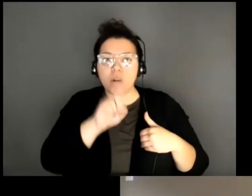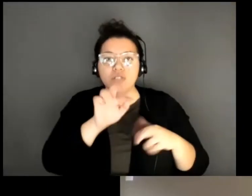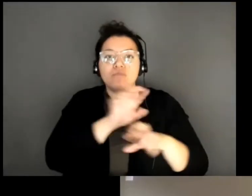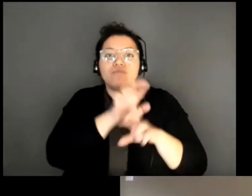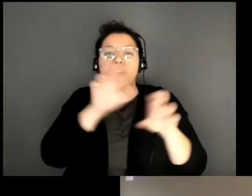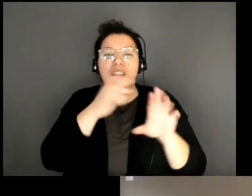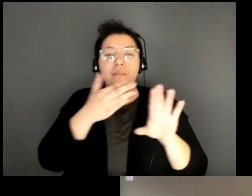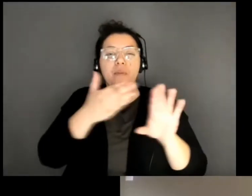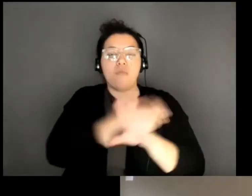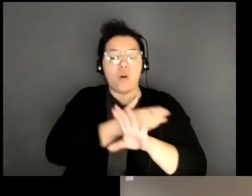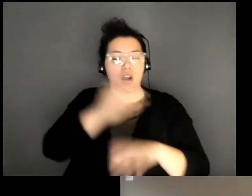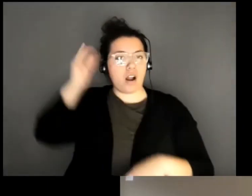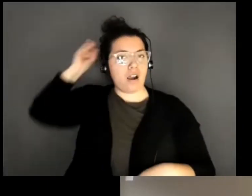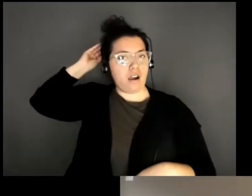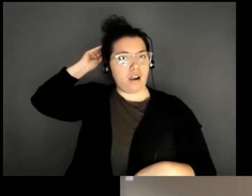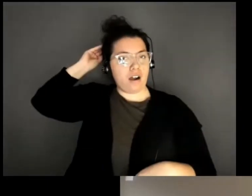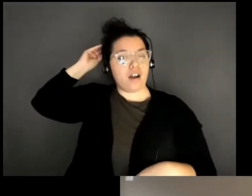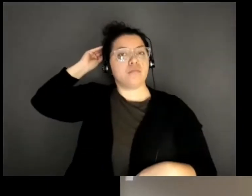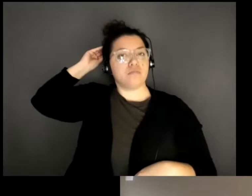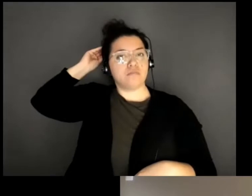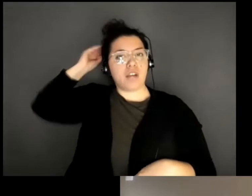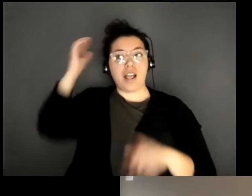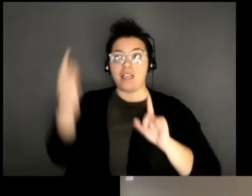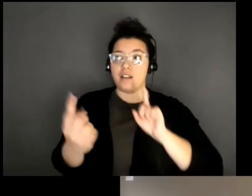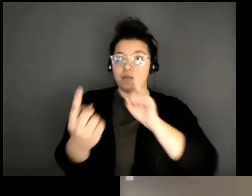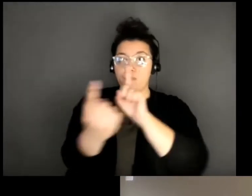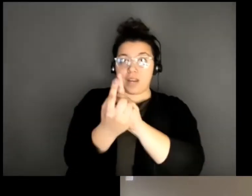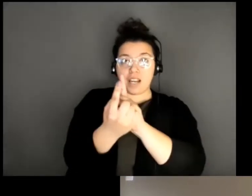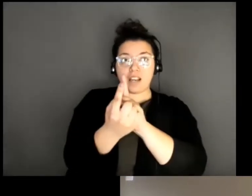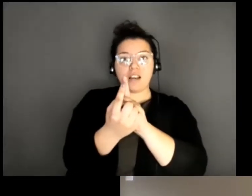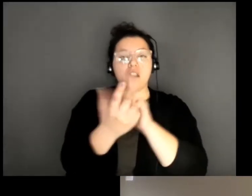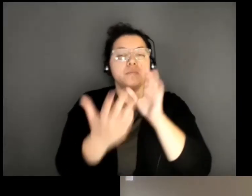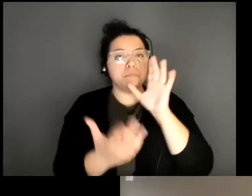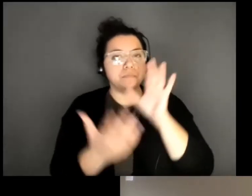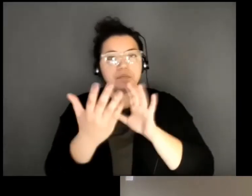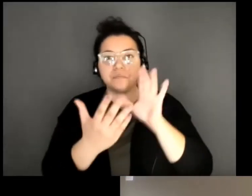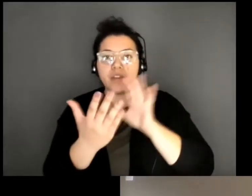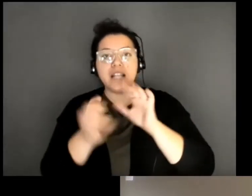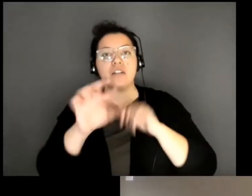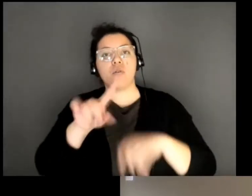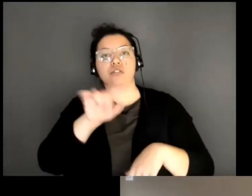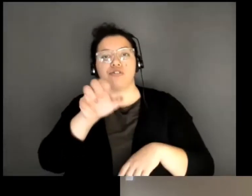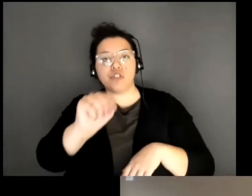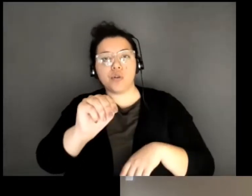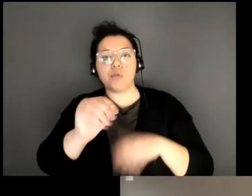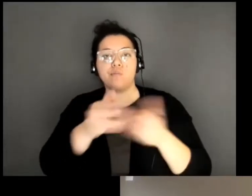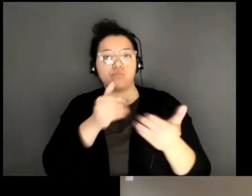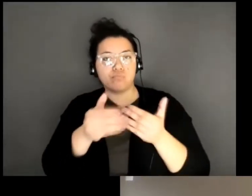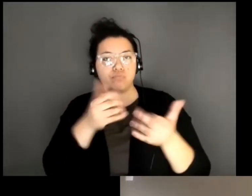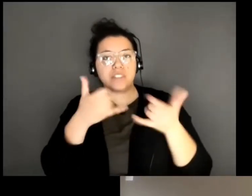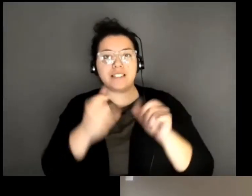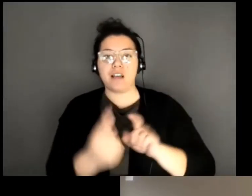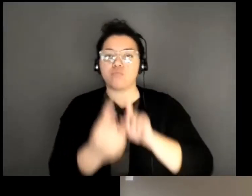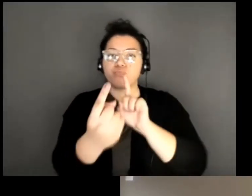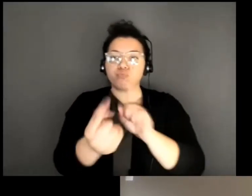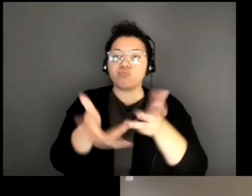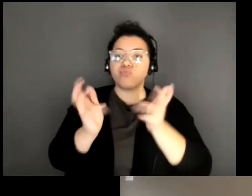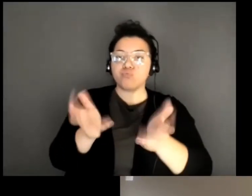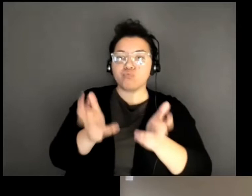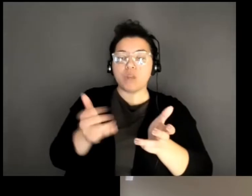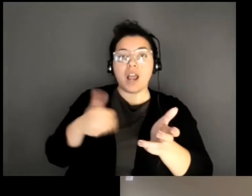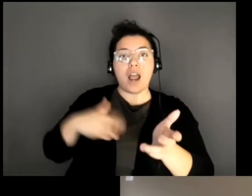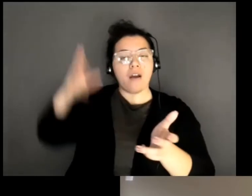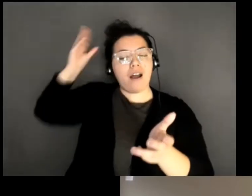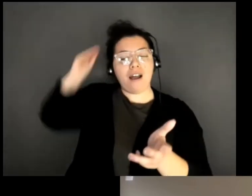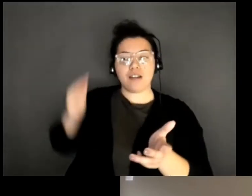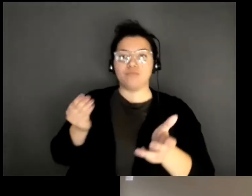sitting down in front of that person in Zoom or in face-to-face, you have a question ready that shows